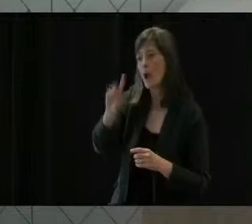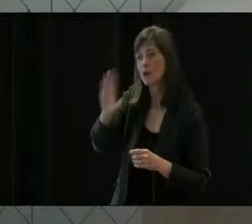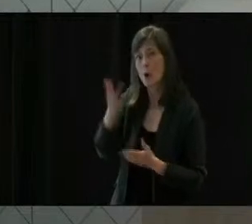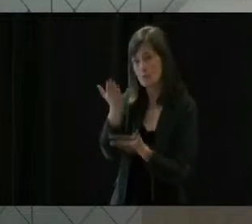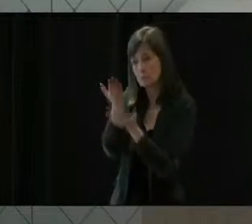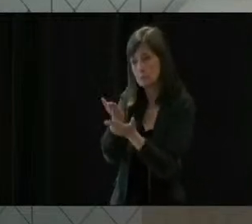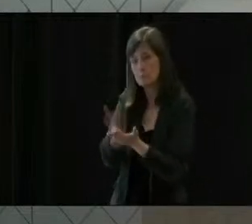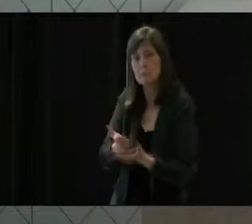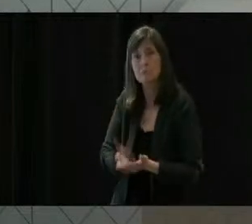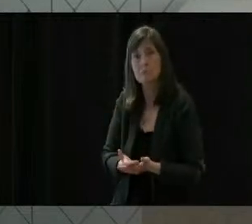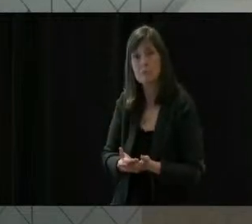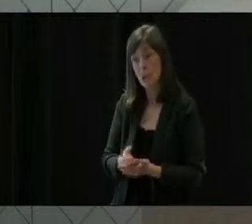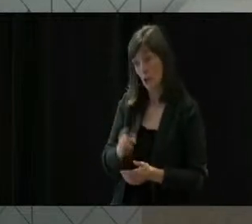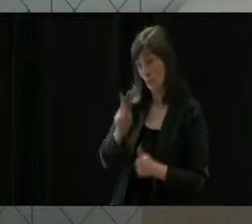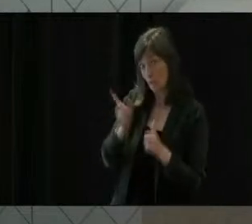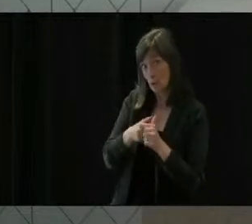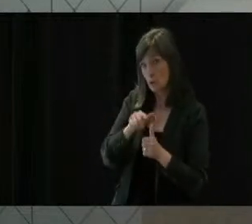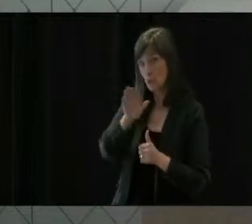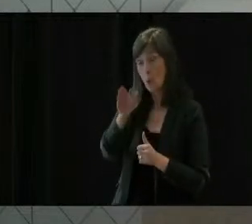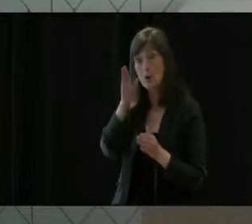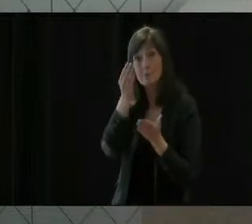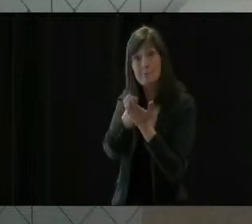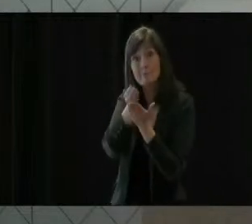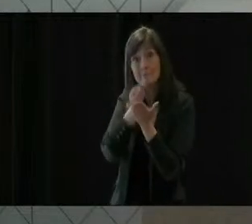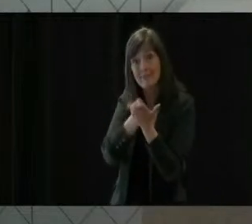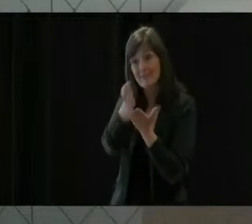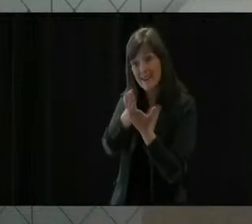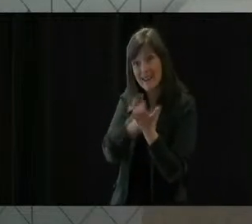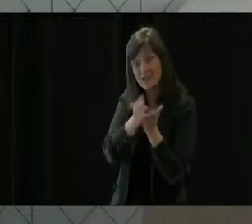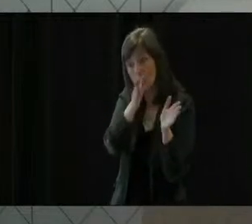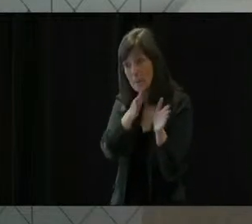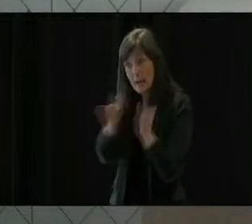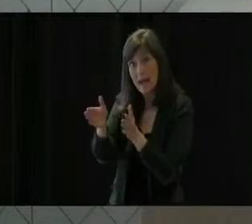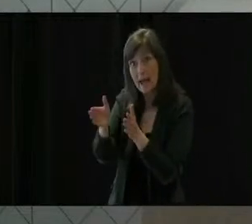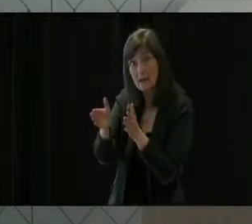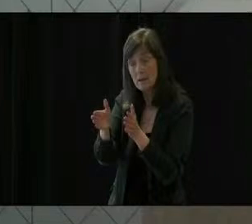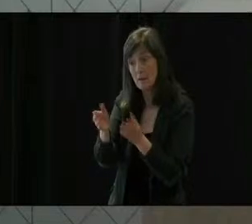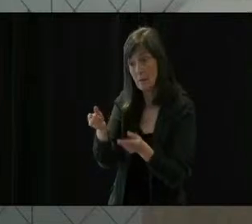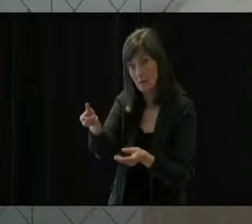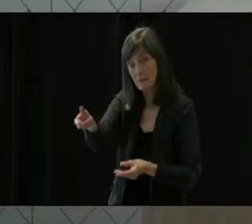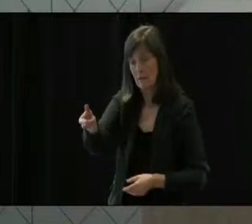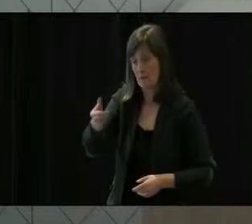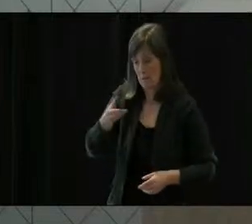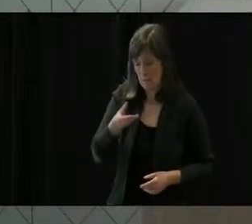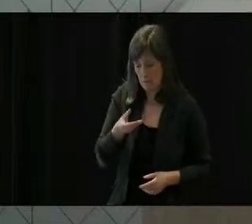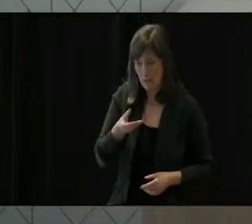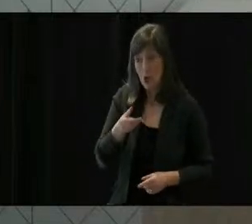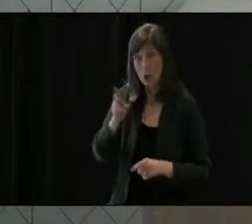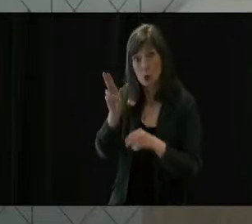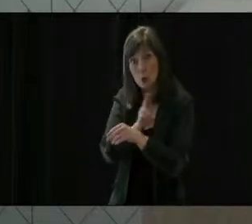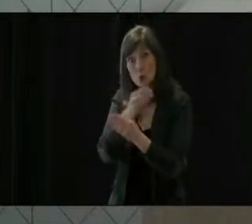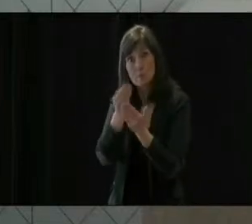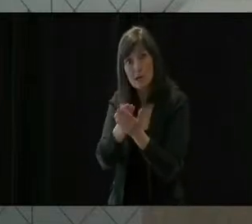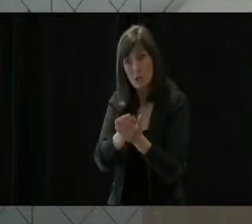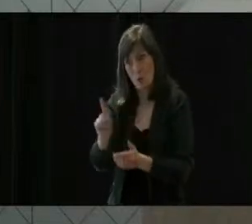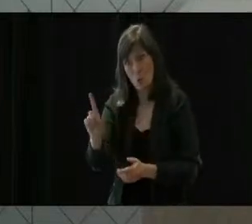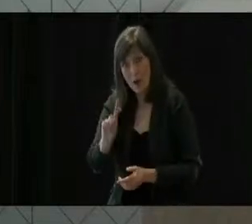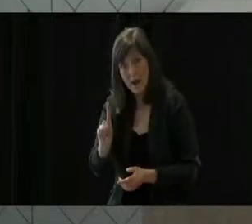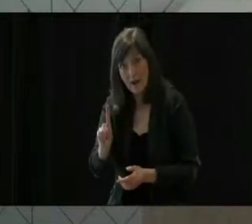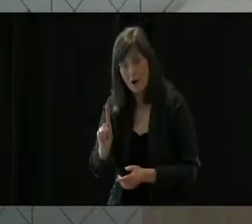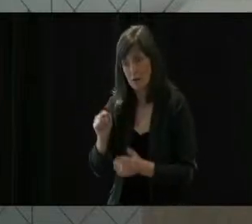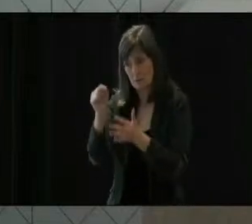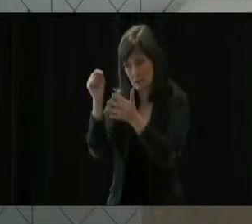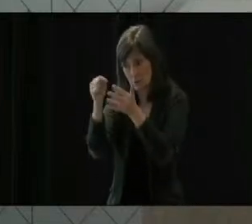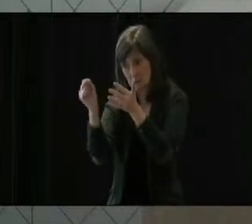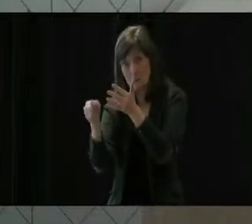Put a financial plan together that he says that you're going to operate within this envelope. Make